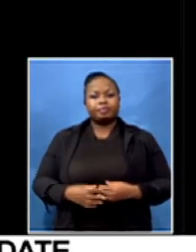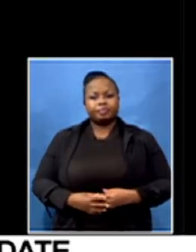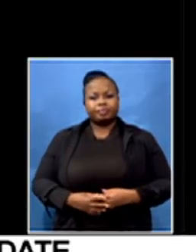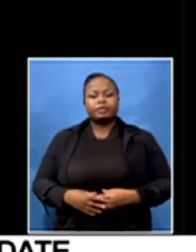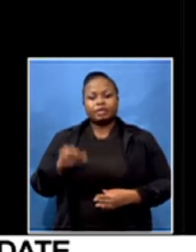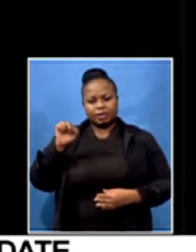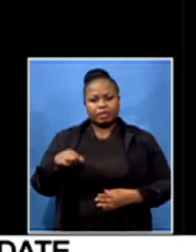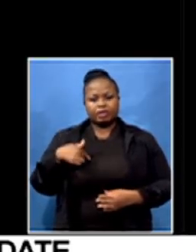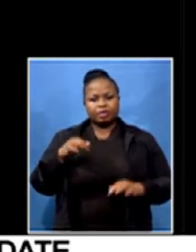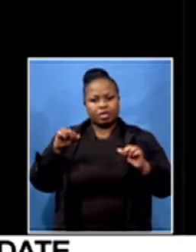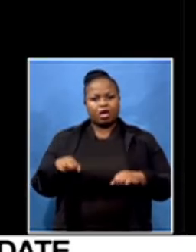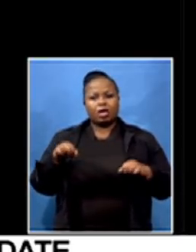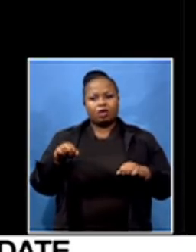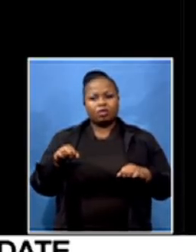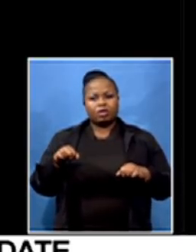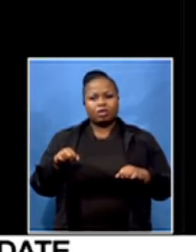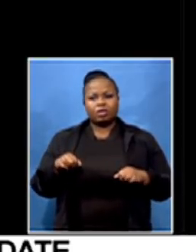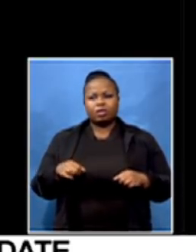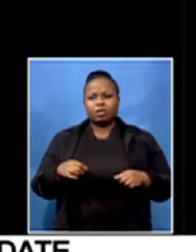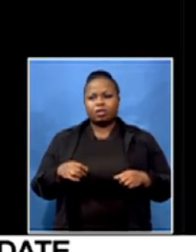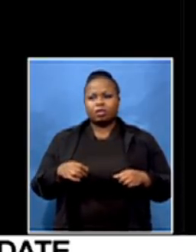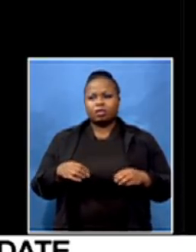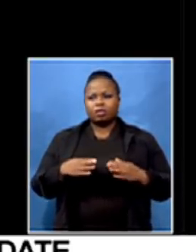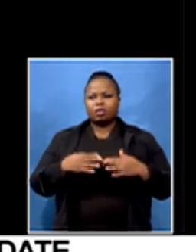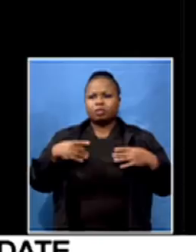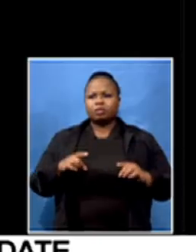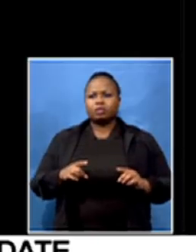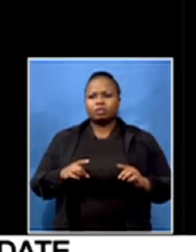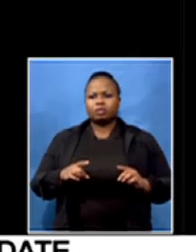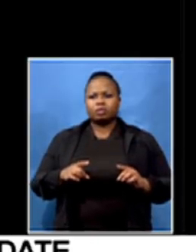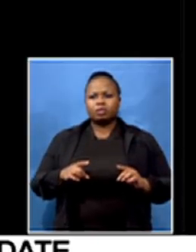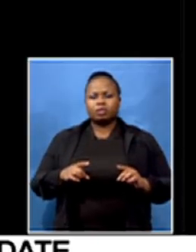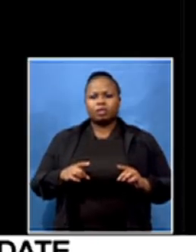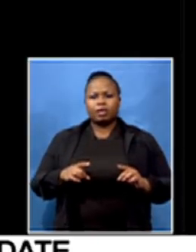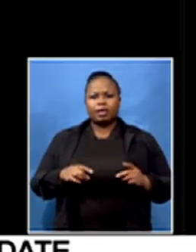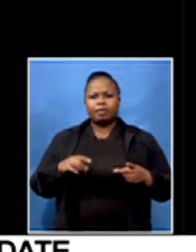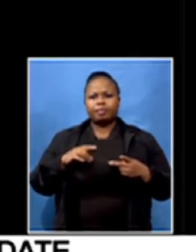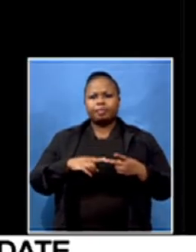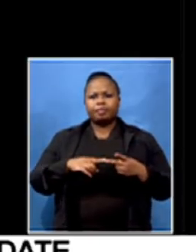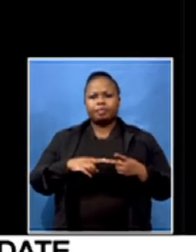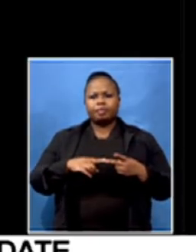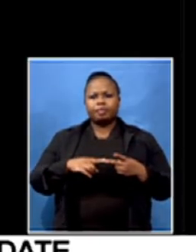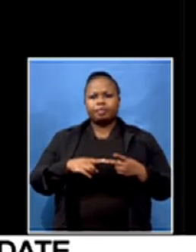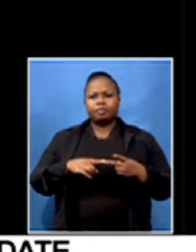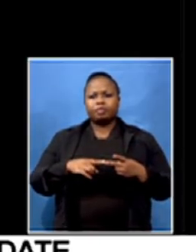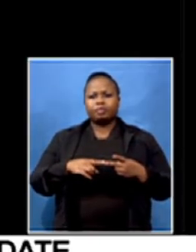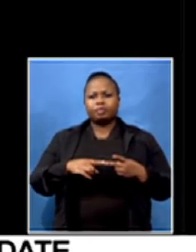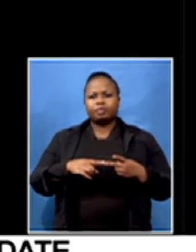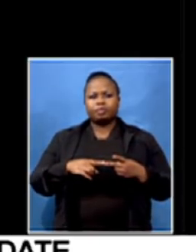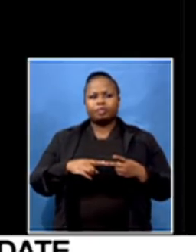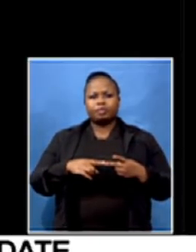I agree that the House Chair can proceed whilst the Deputy Chair is lost